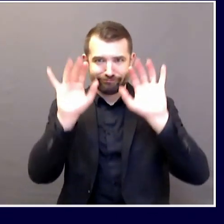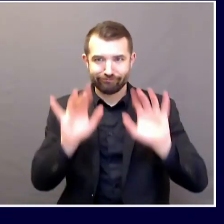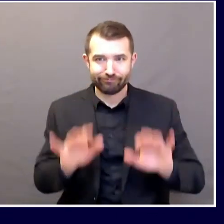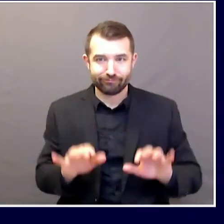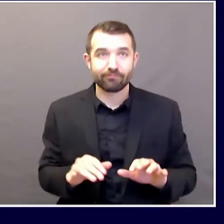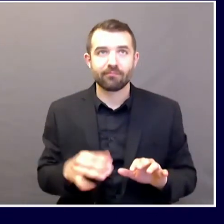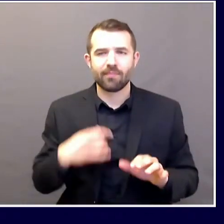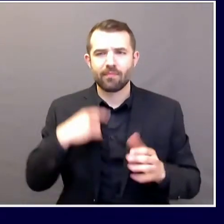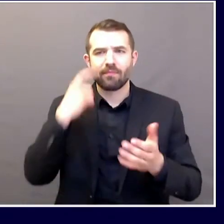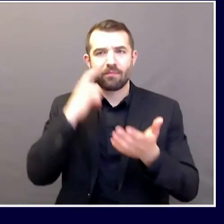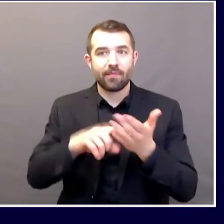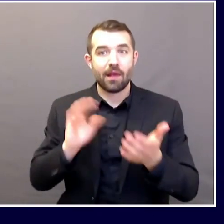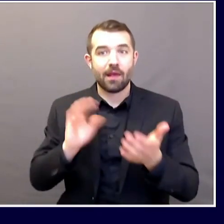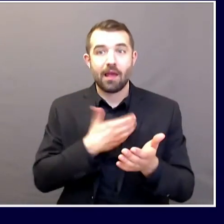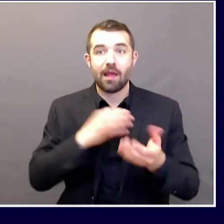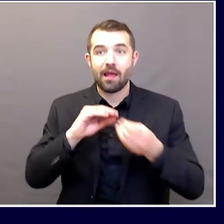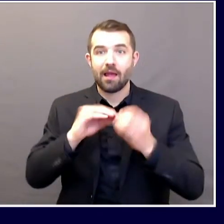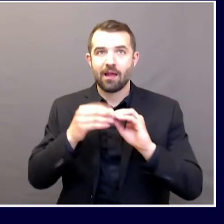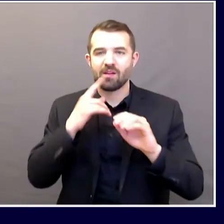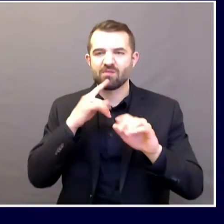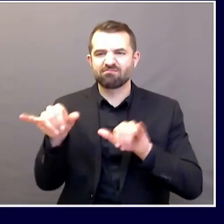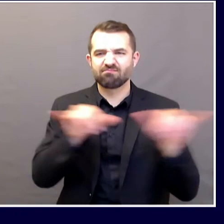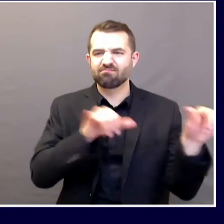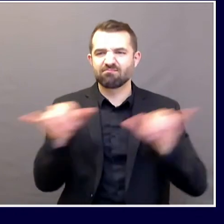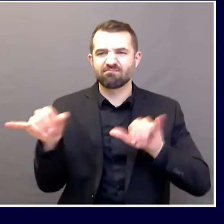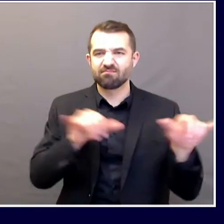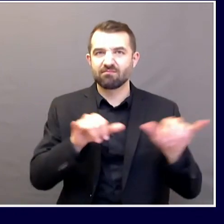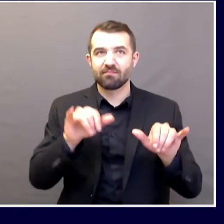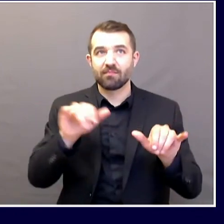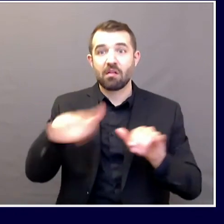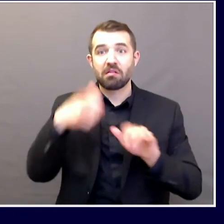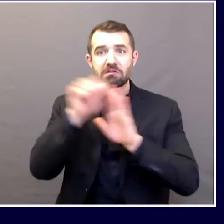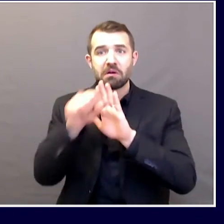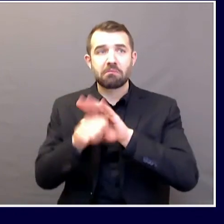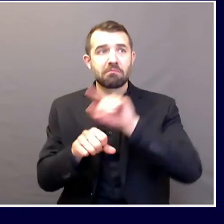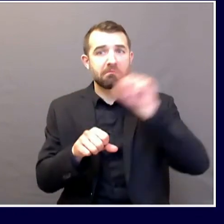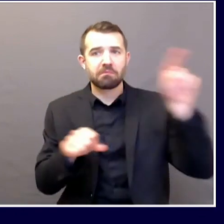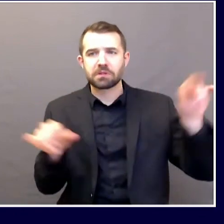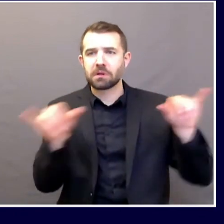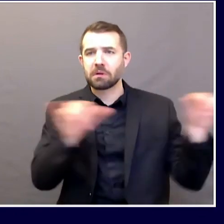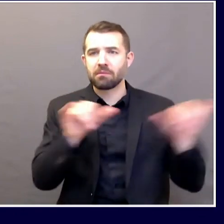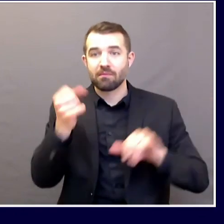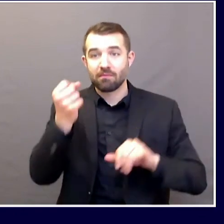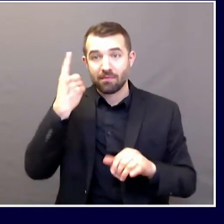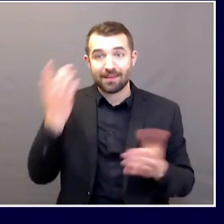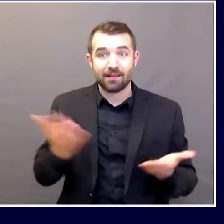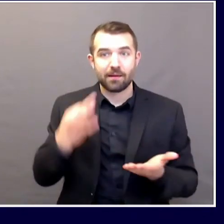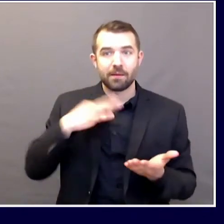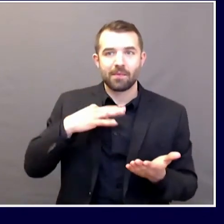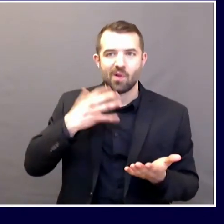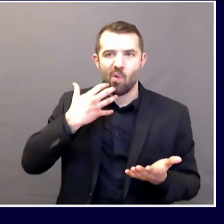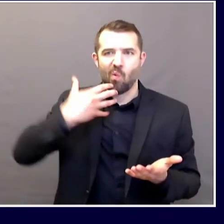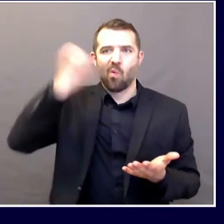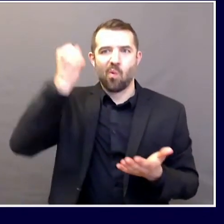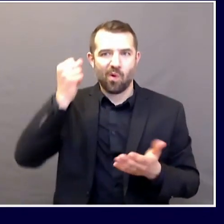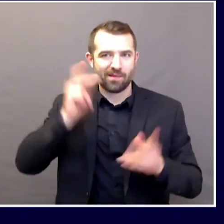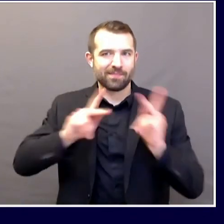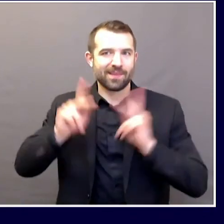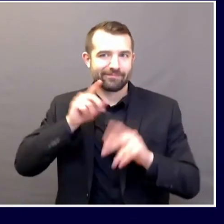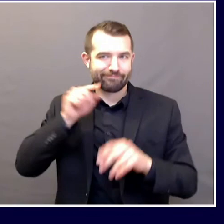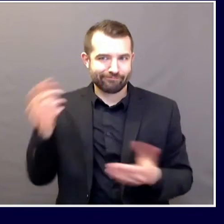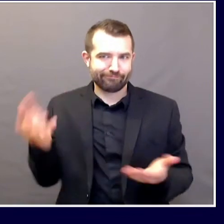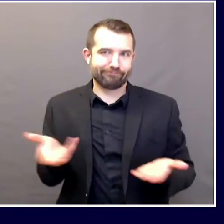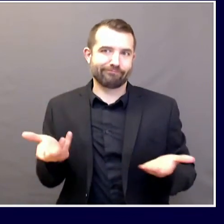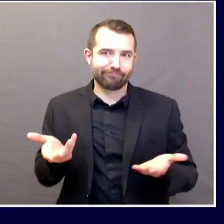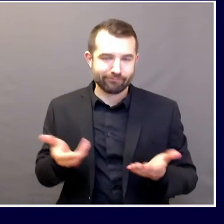not to the same degree yet because of our population being older, but we're aware of those trends. I'm taking a closer